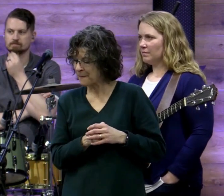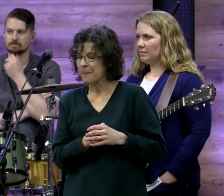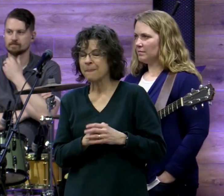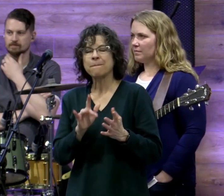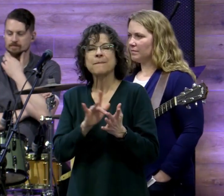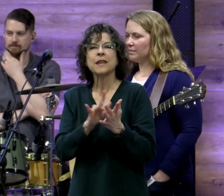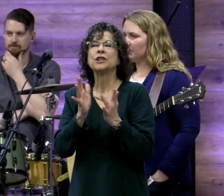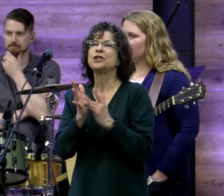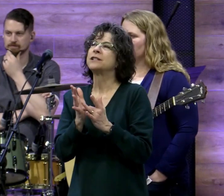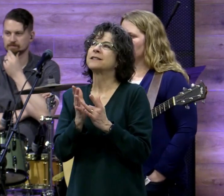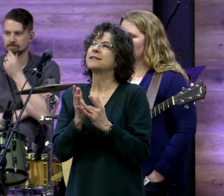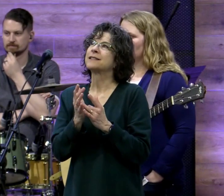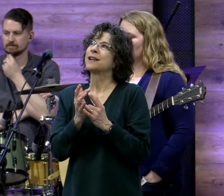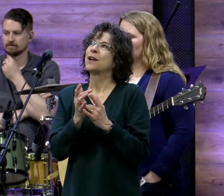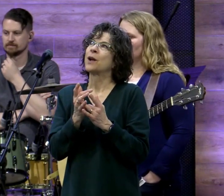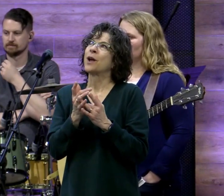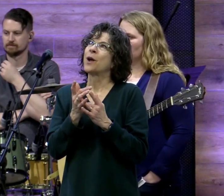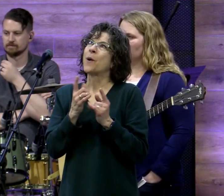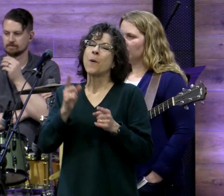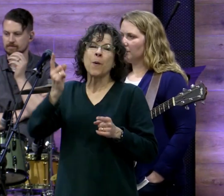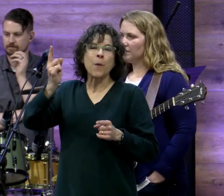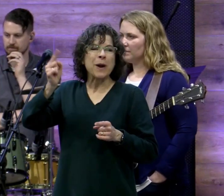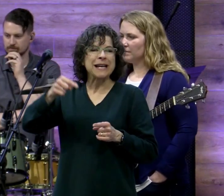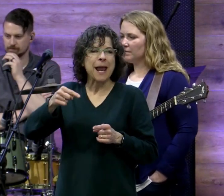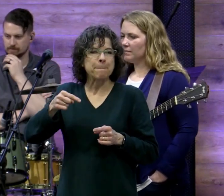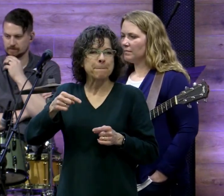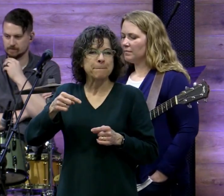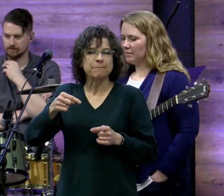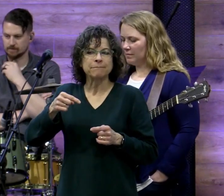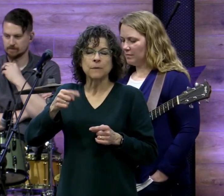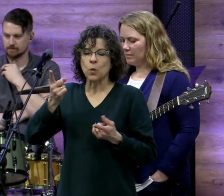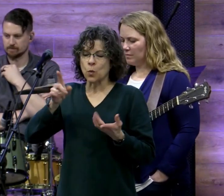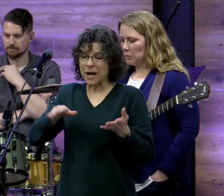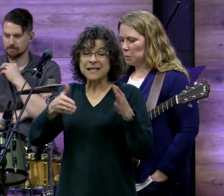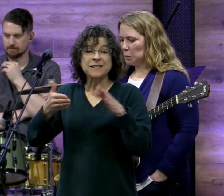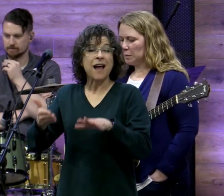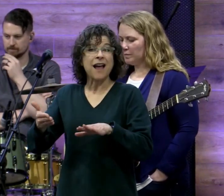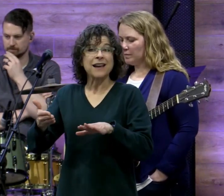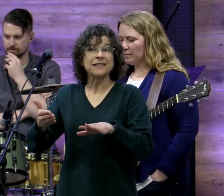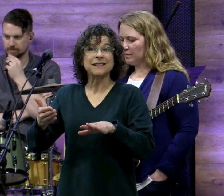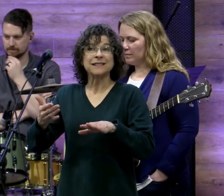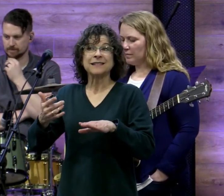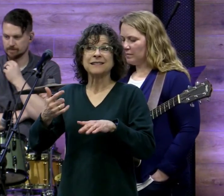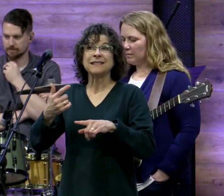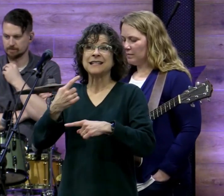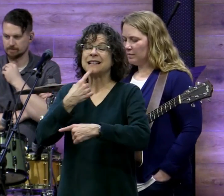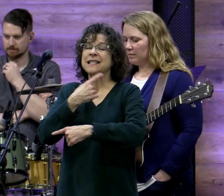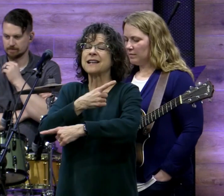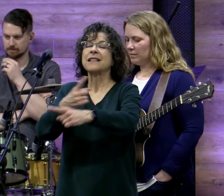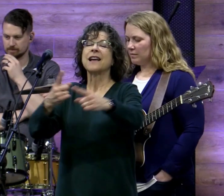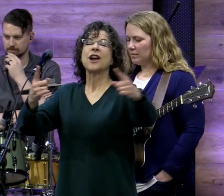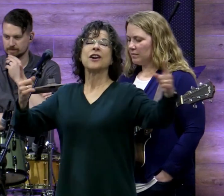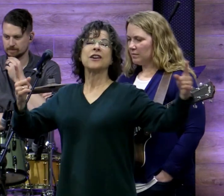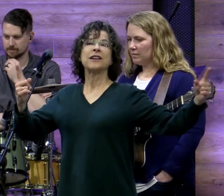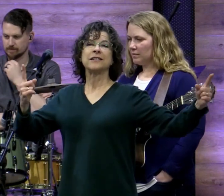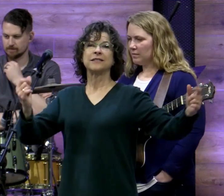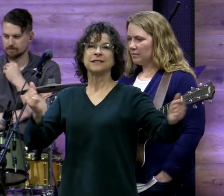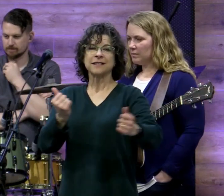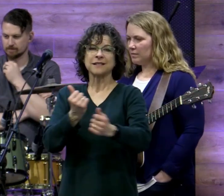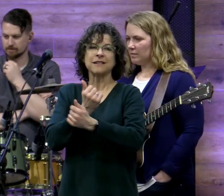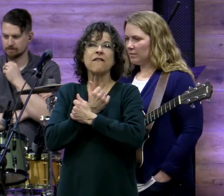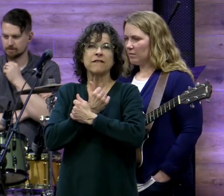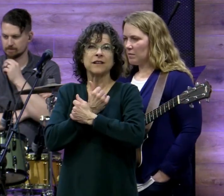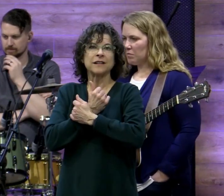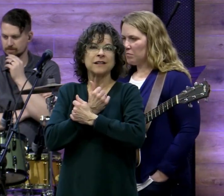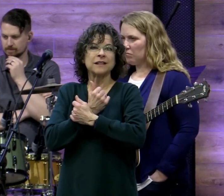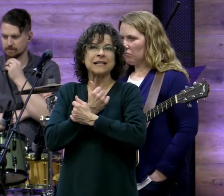Jesus, when he came and he died for his people, declared the full extent of his vows and his willingness to live and die